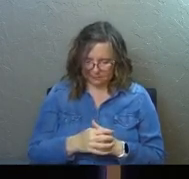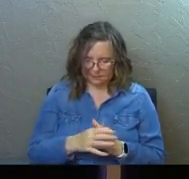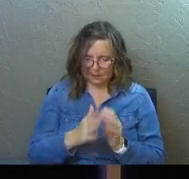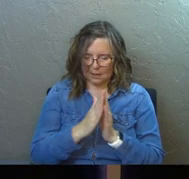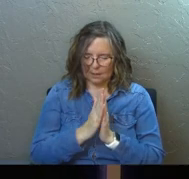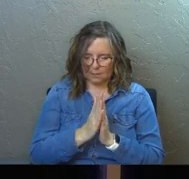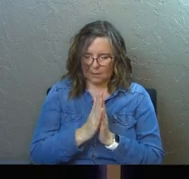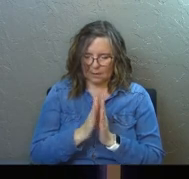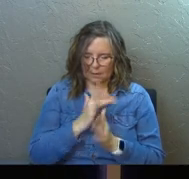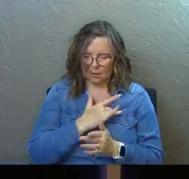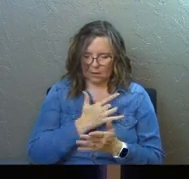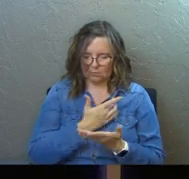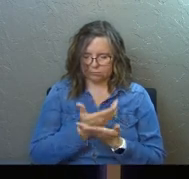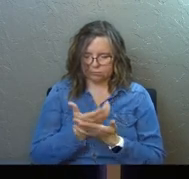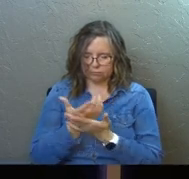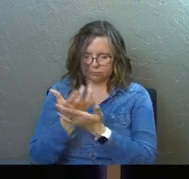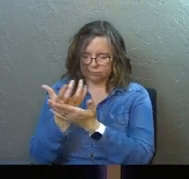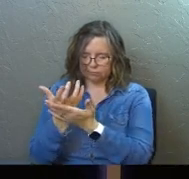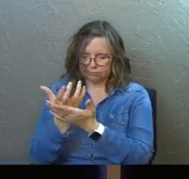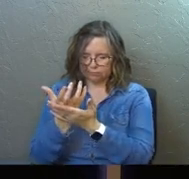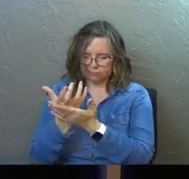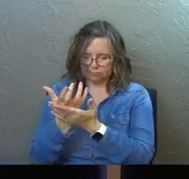And I pray that we bring our whole hearts to you.